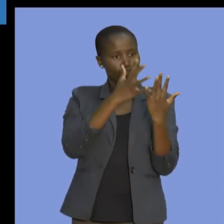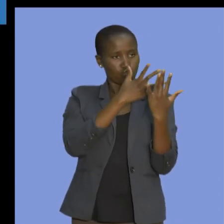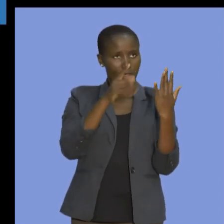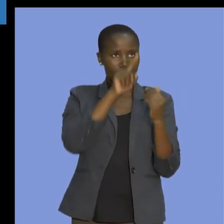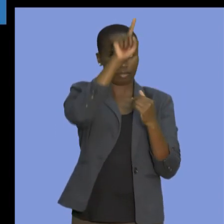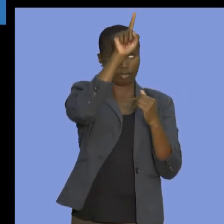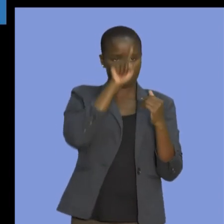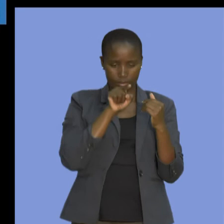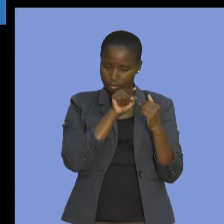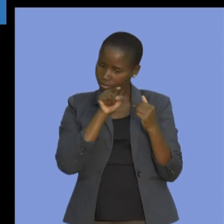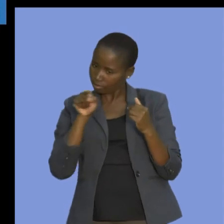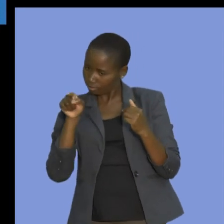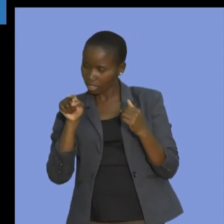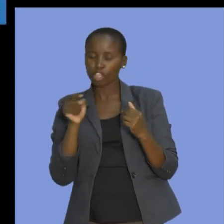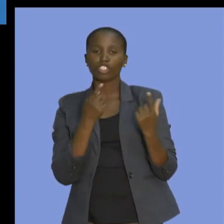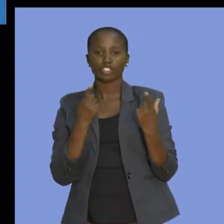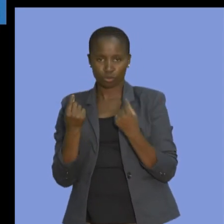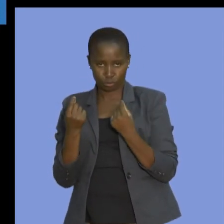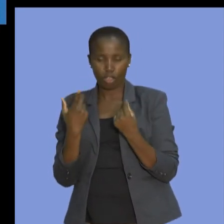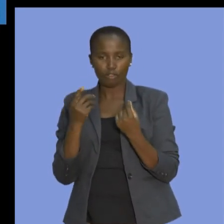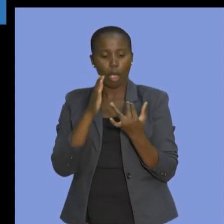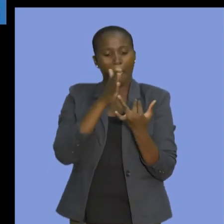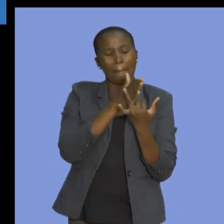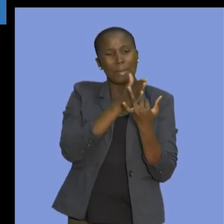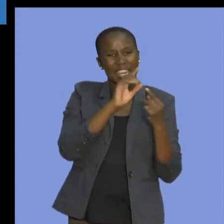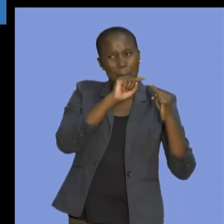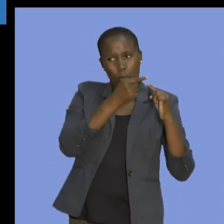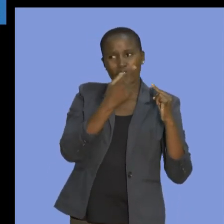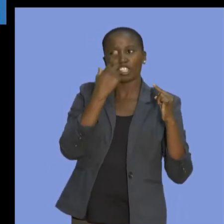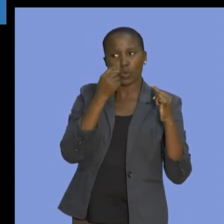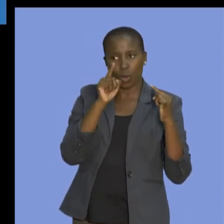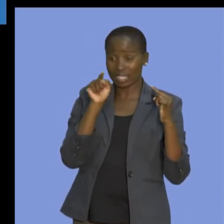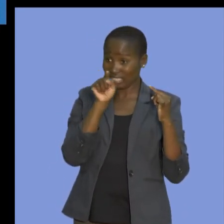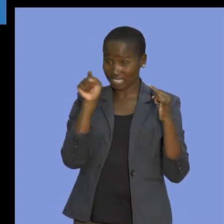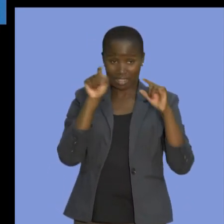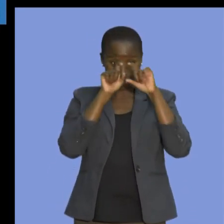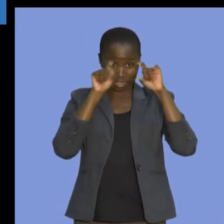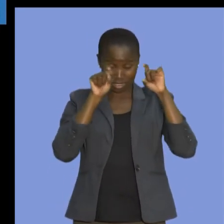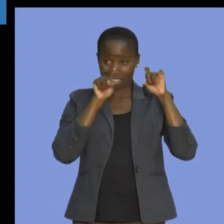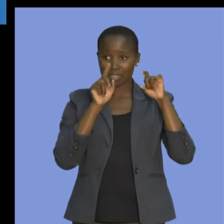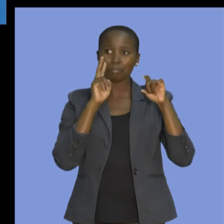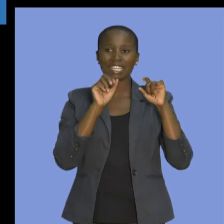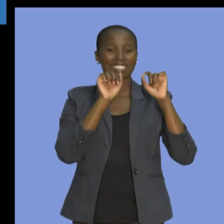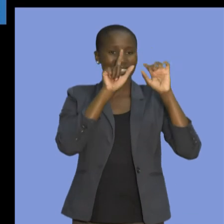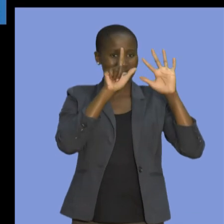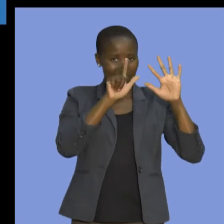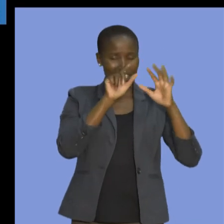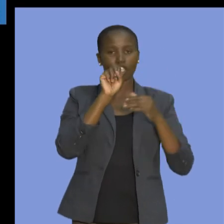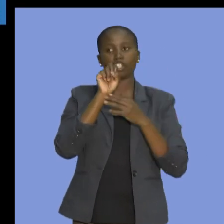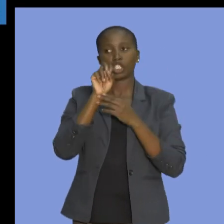to plot the midpoint. These are the midpoints on the grid, which is 7, 12,